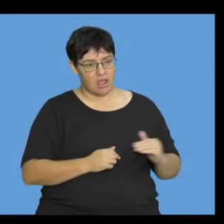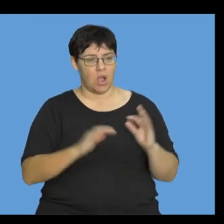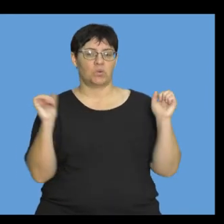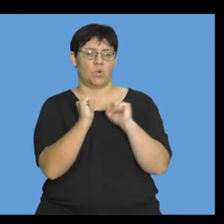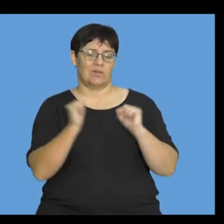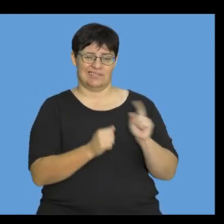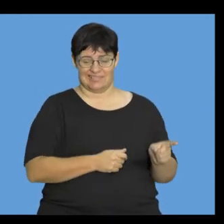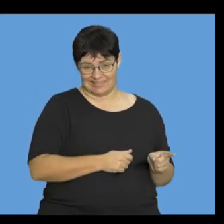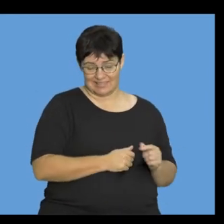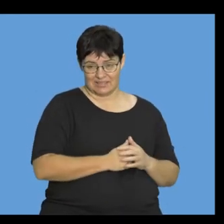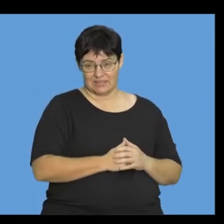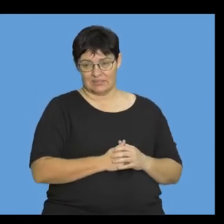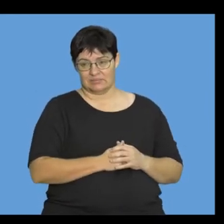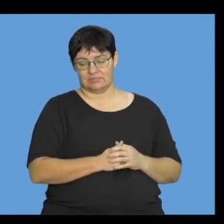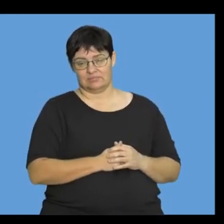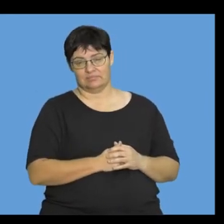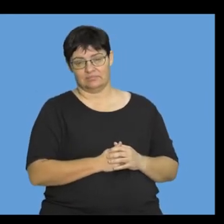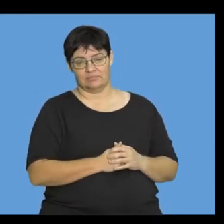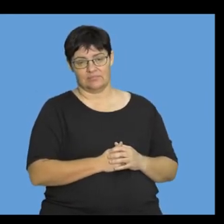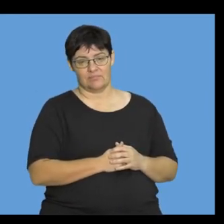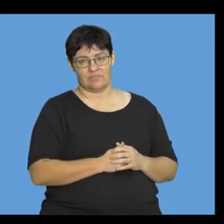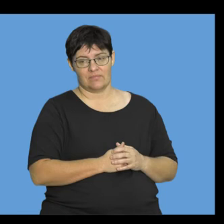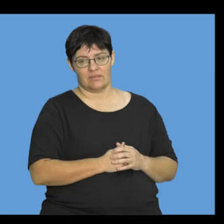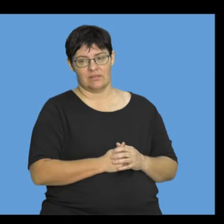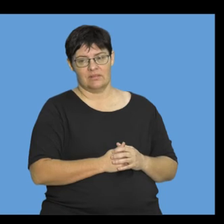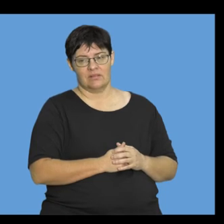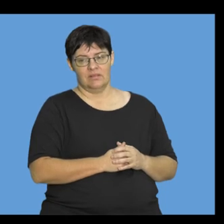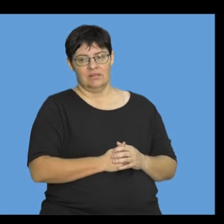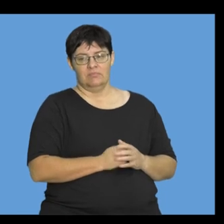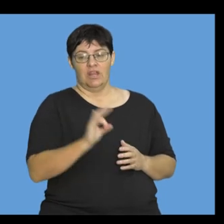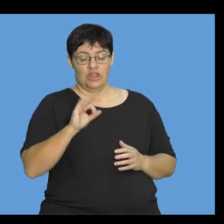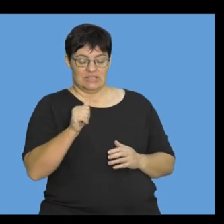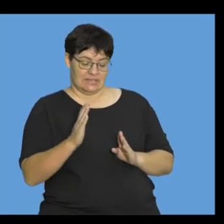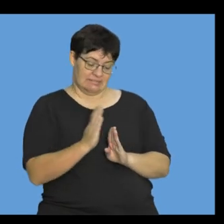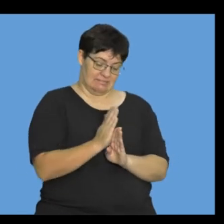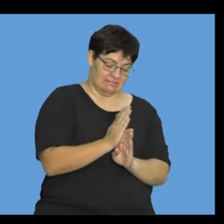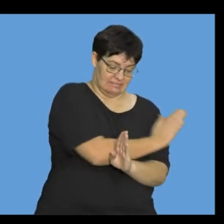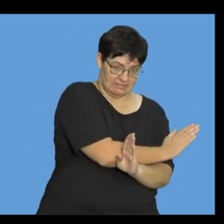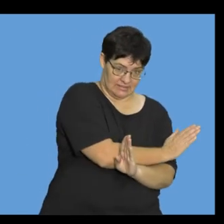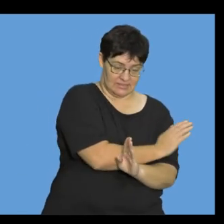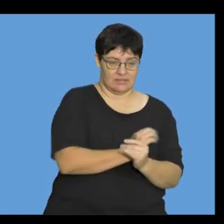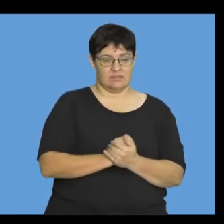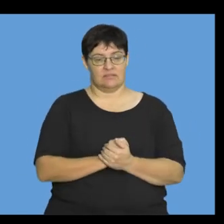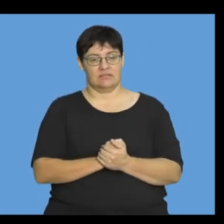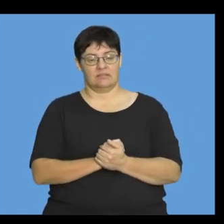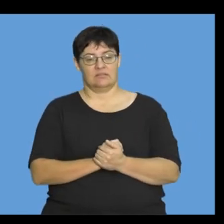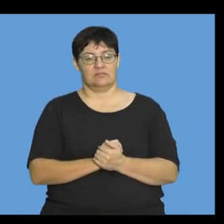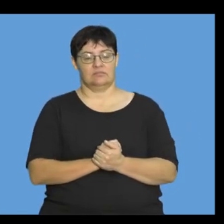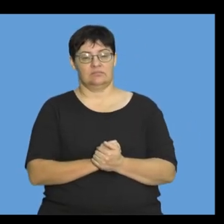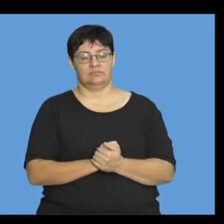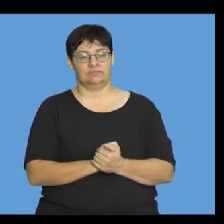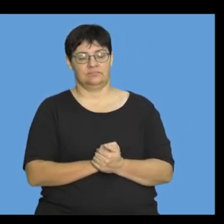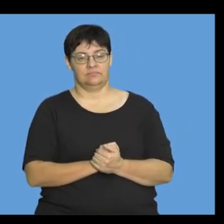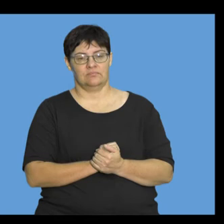when temperatures are colder, all right, they're colder. Because you see, this is 36.